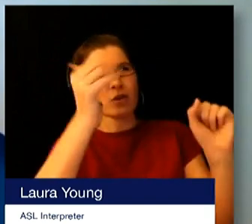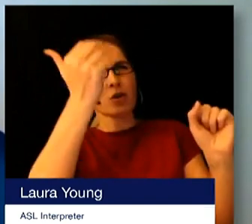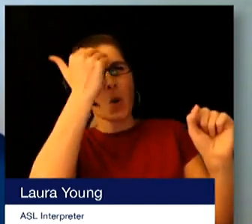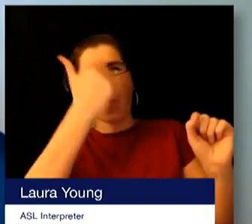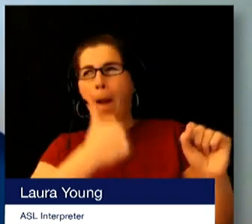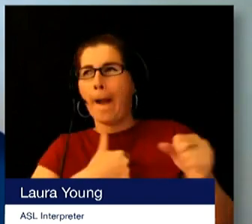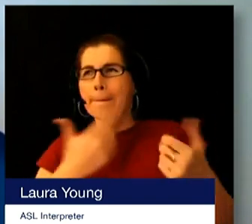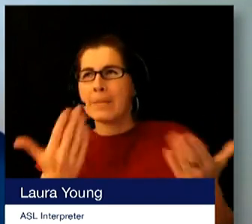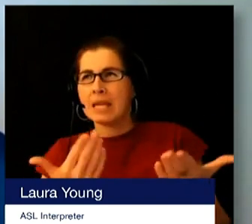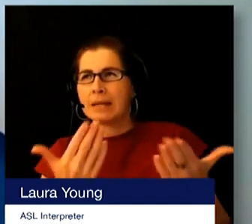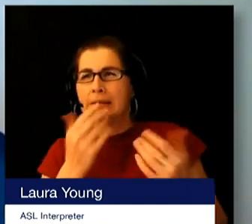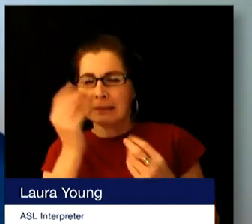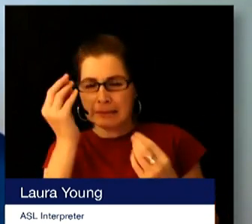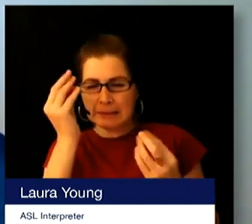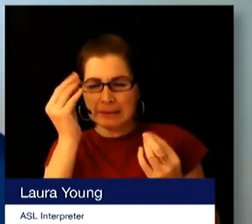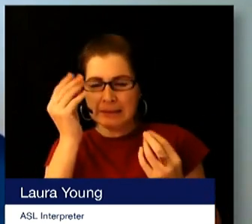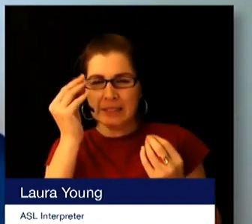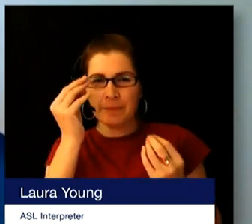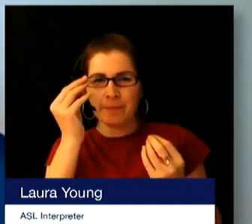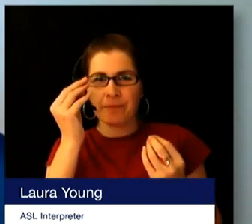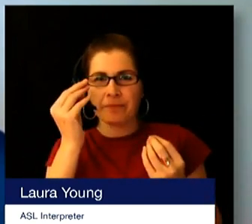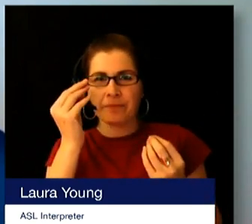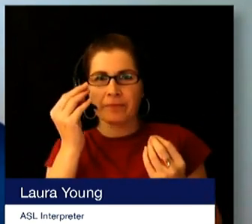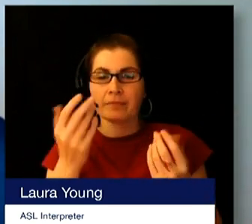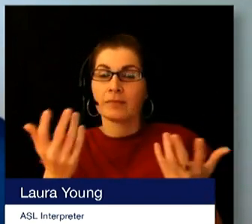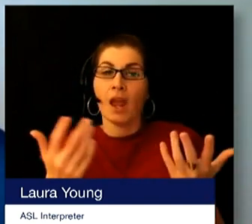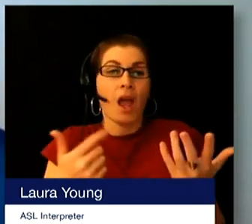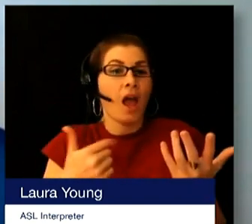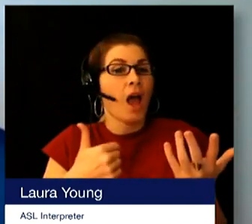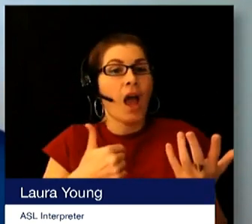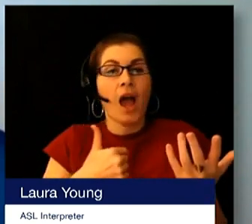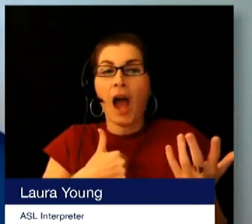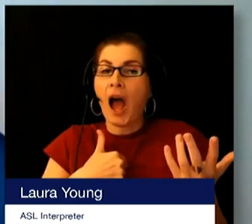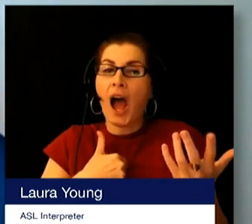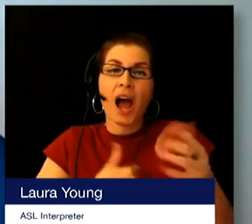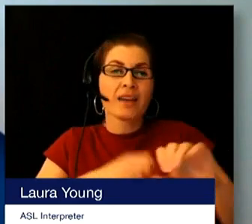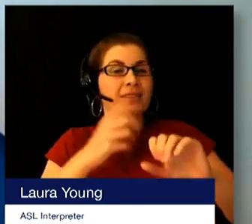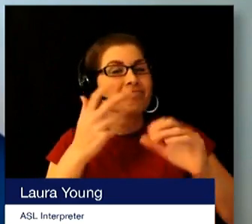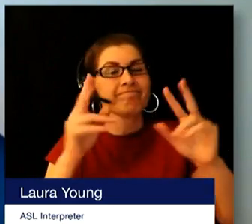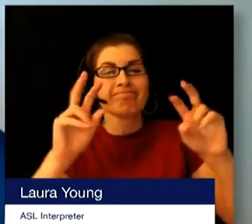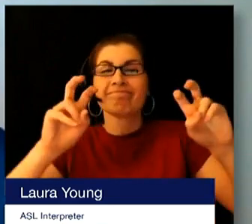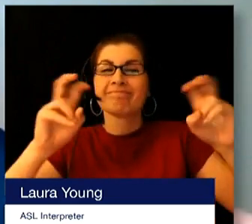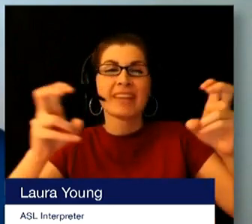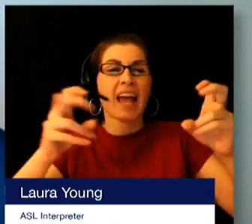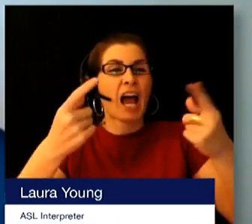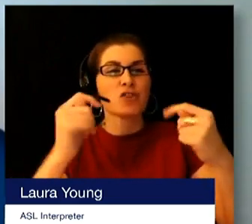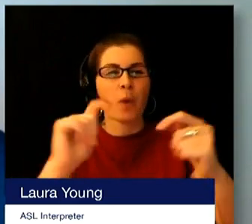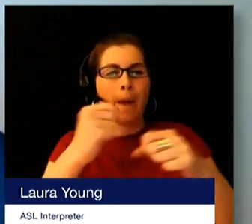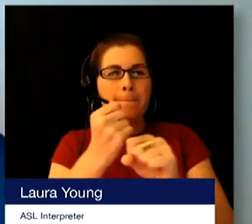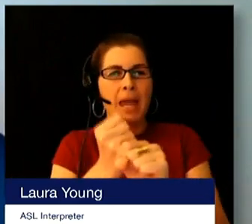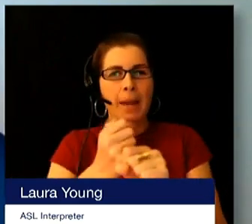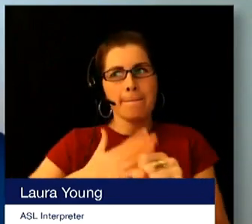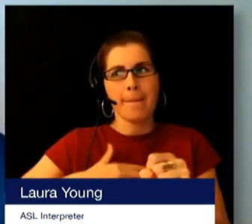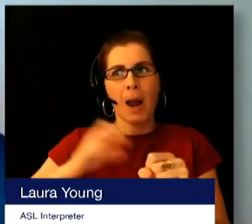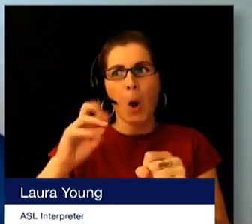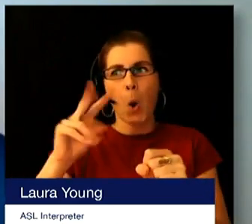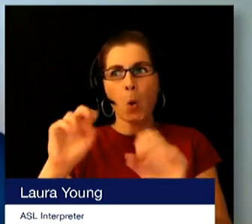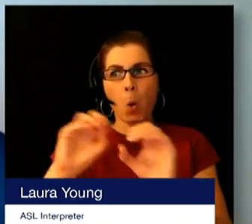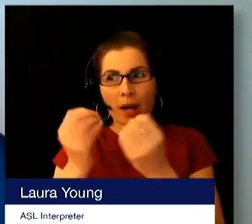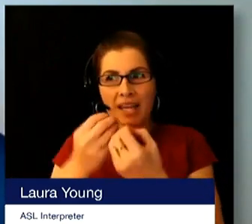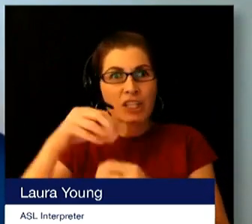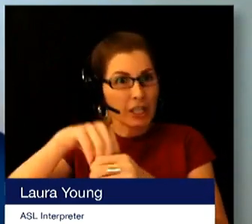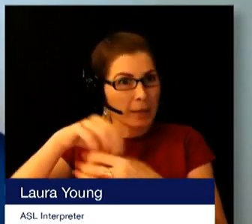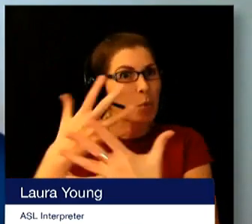exist? And I just, how would you say, I threw the kitchen sink at it. I ended up creating my own organization while I was in